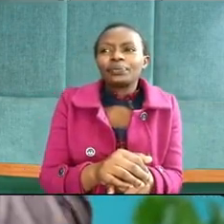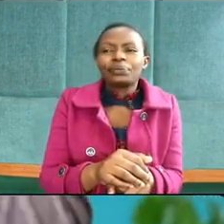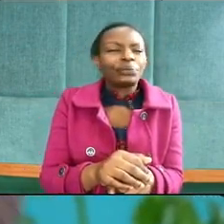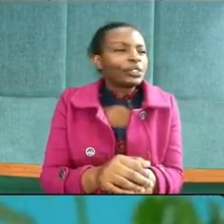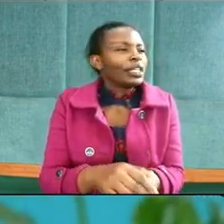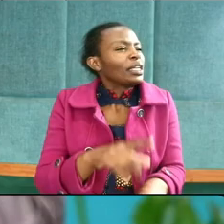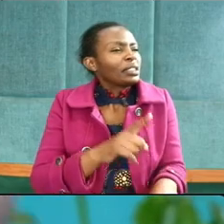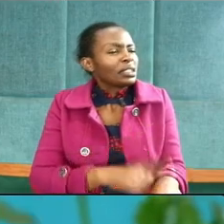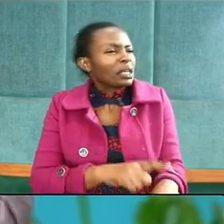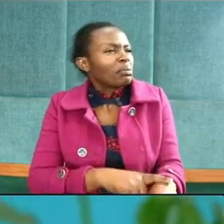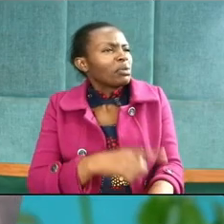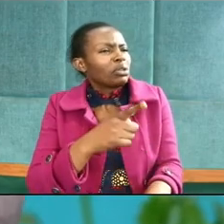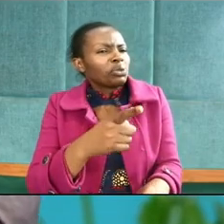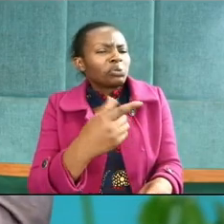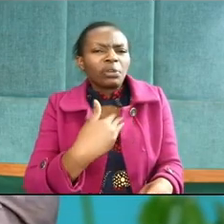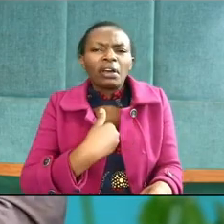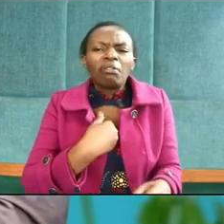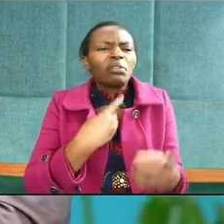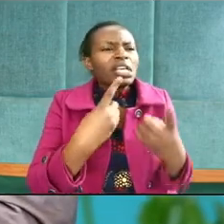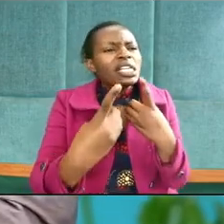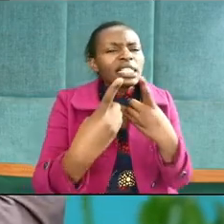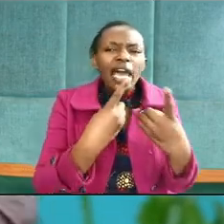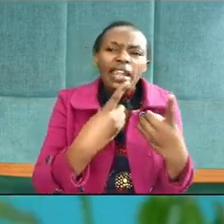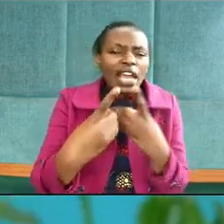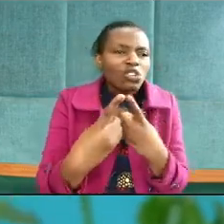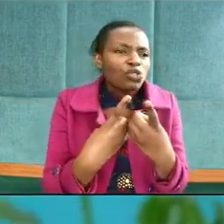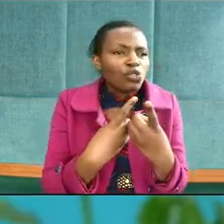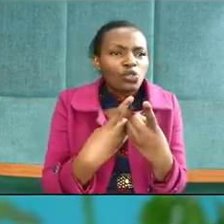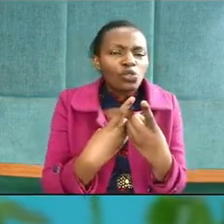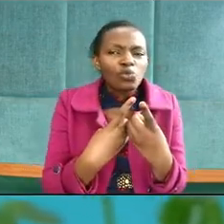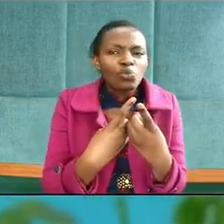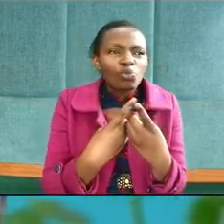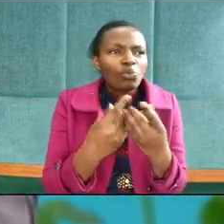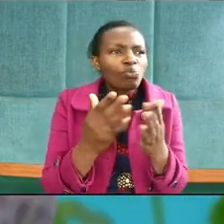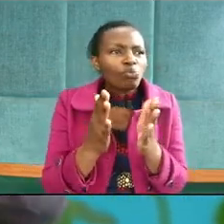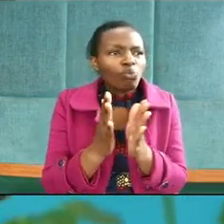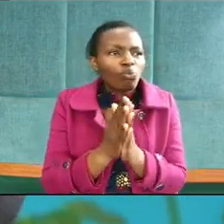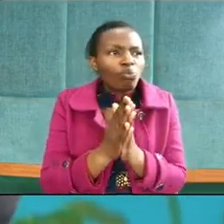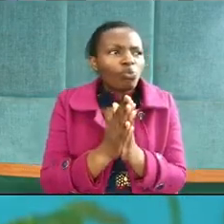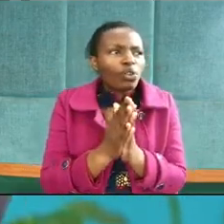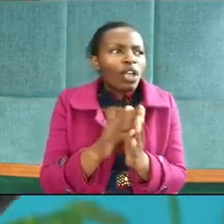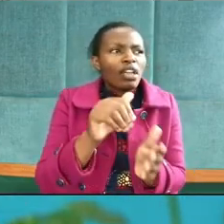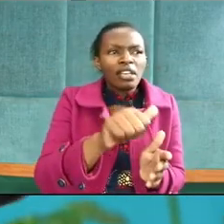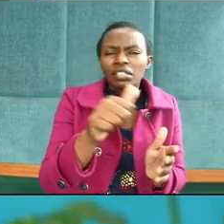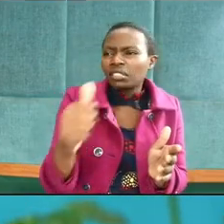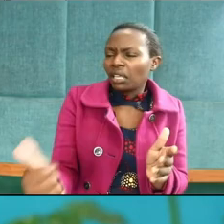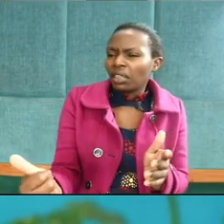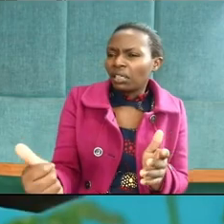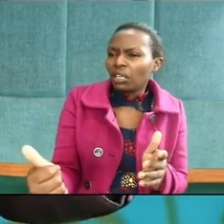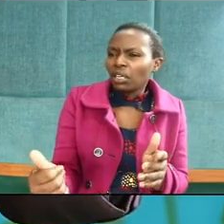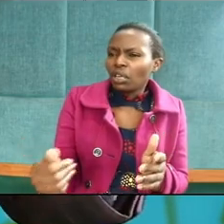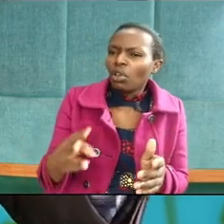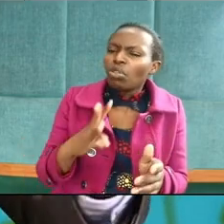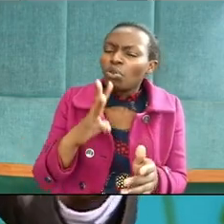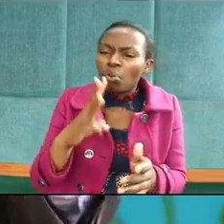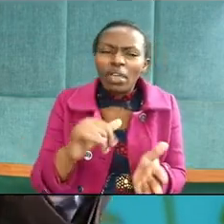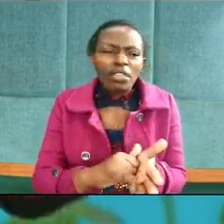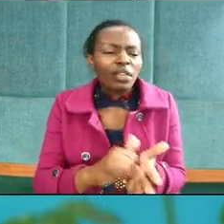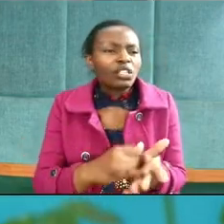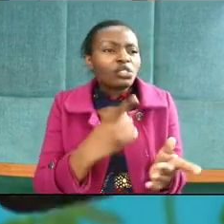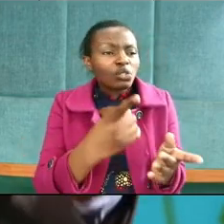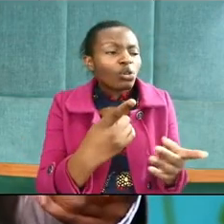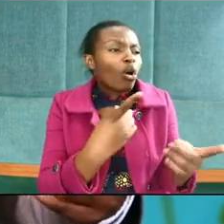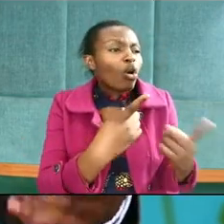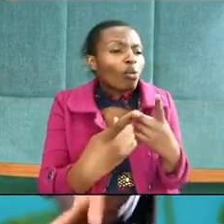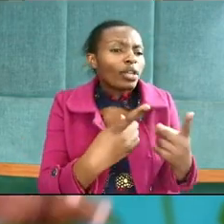When you are having your interactions, you know, you have a way that you communicate to your spouse. And